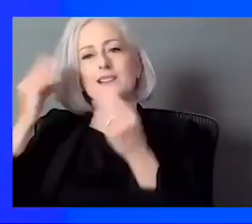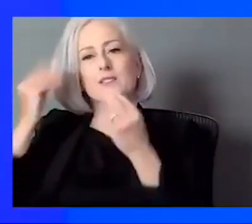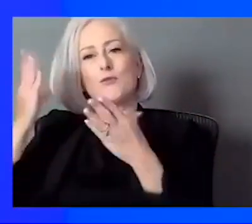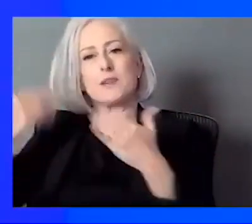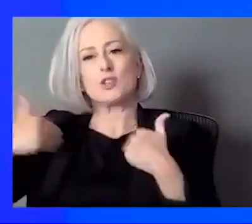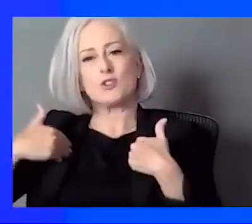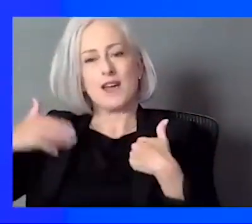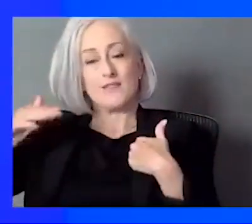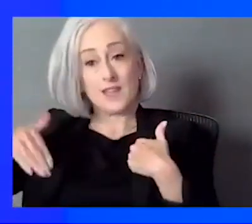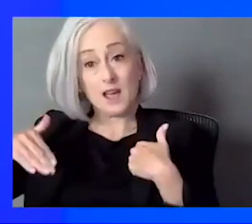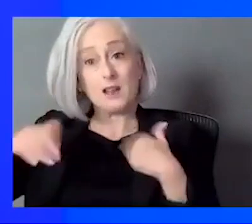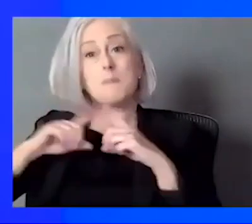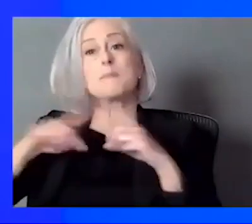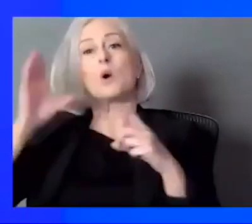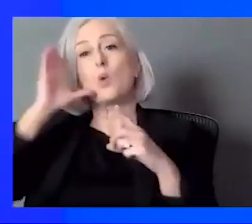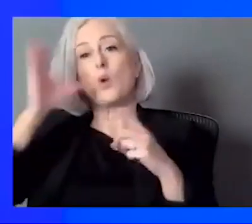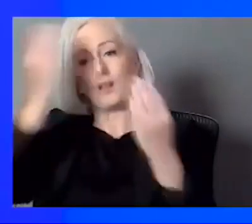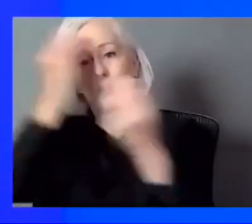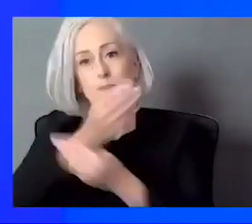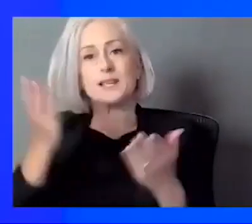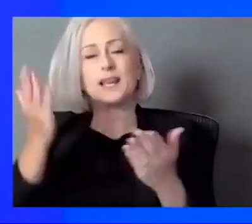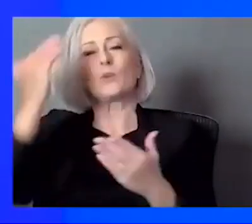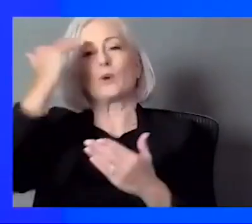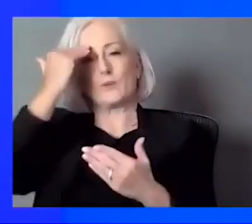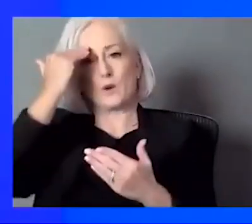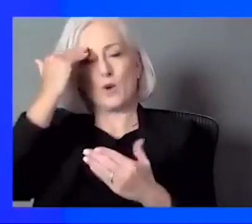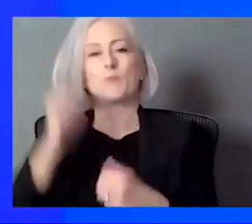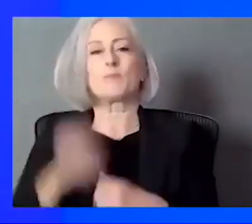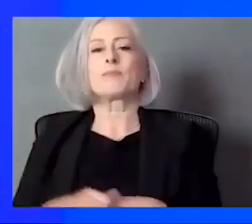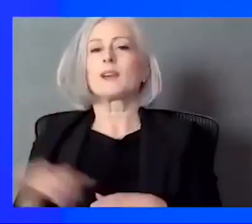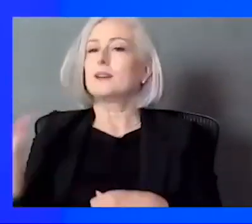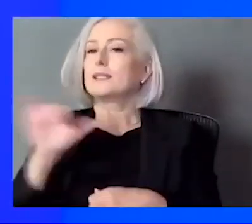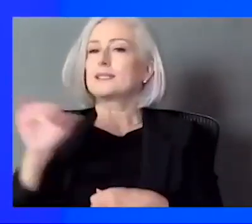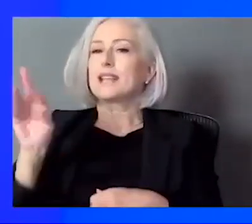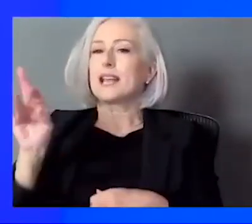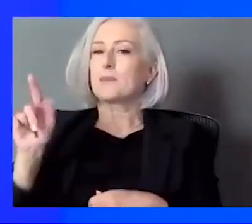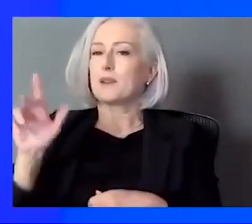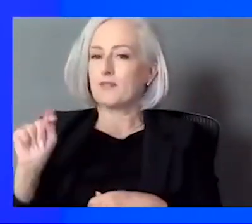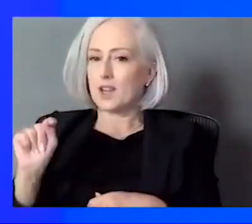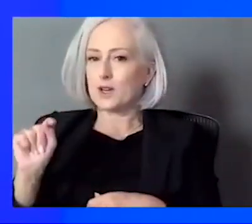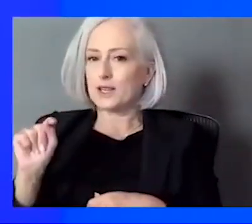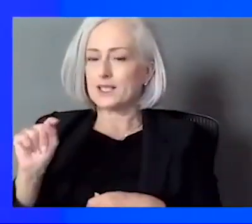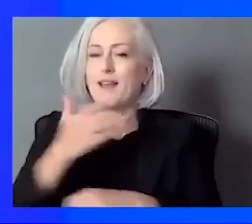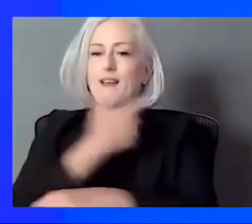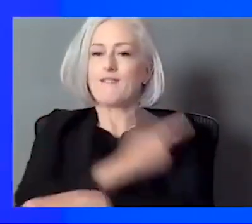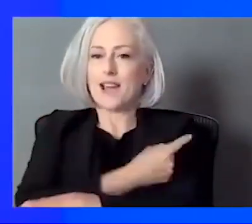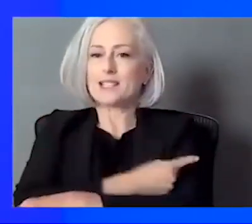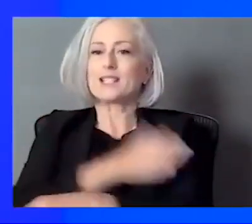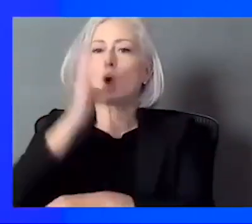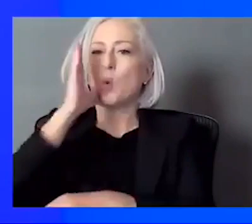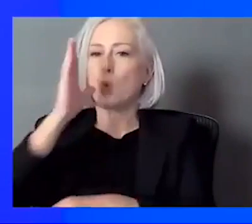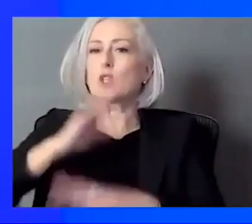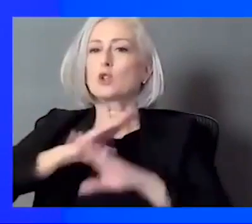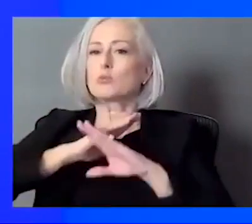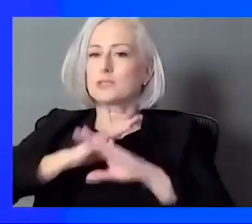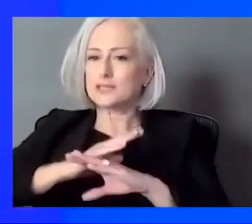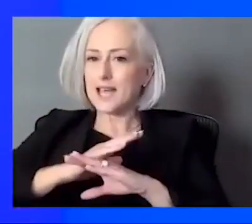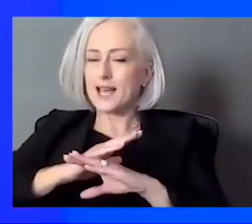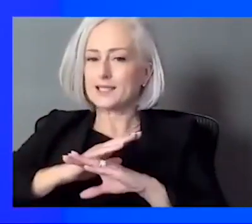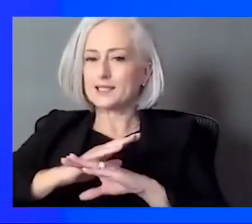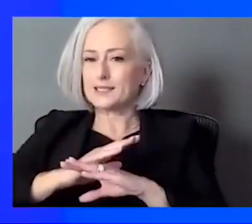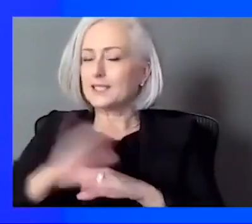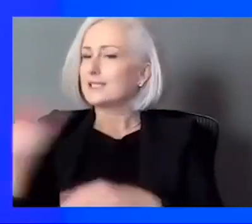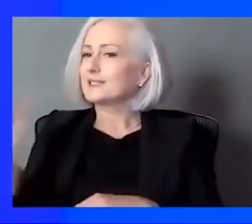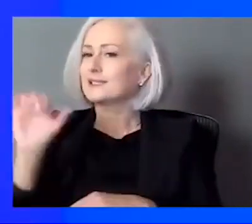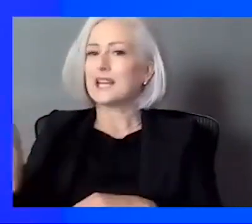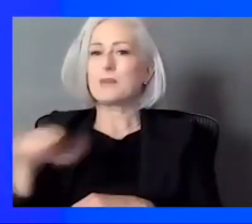as we have seen with all of the other variants, that vaccination is going to protect you and does protect you from these variants, just as it protects you